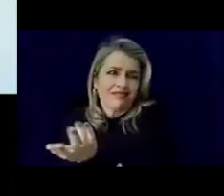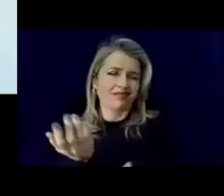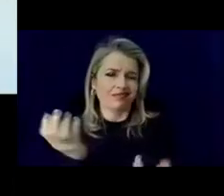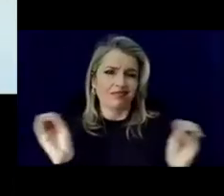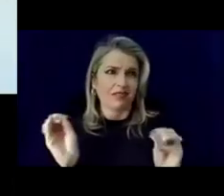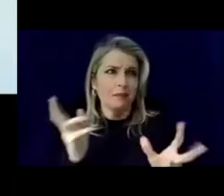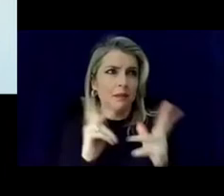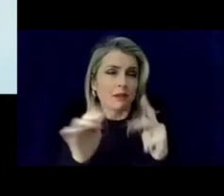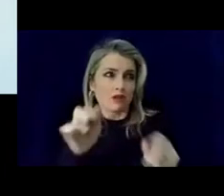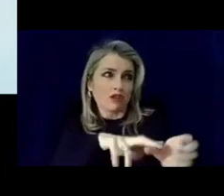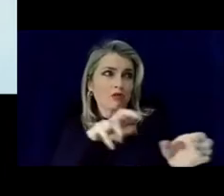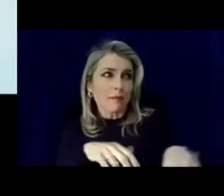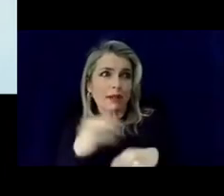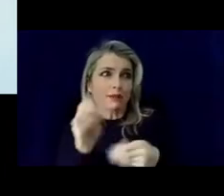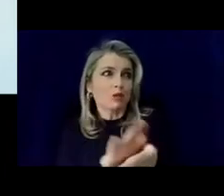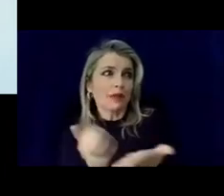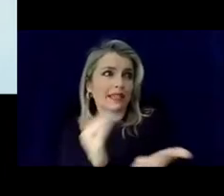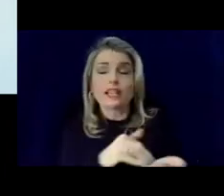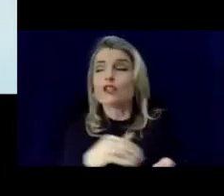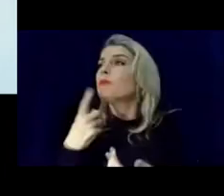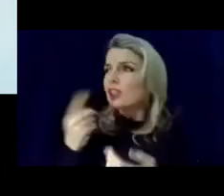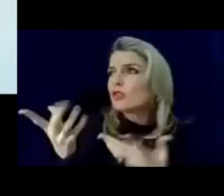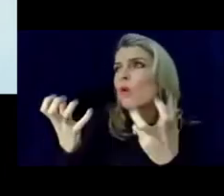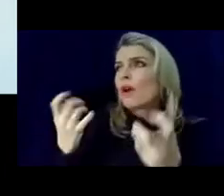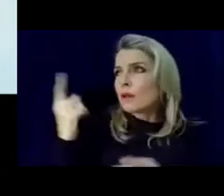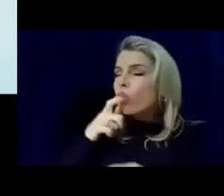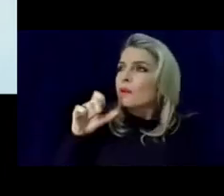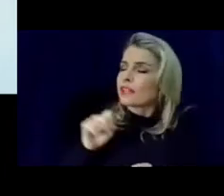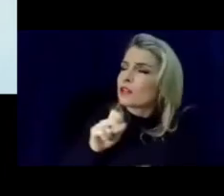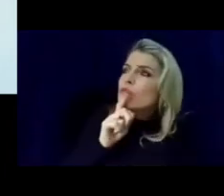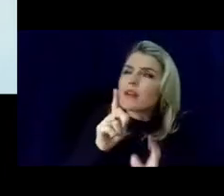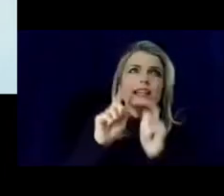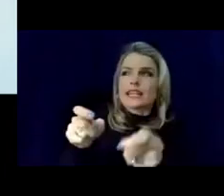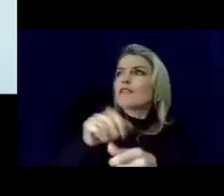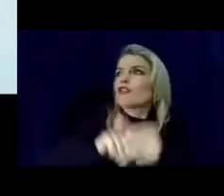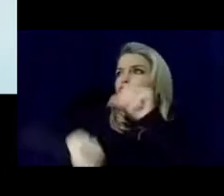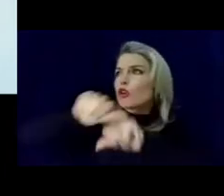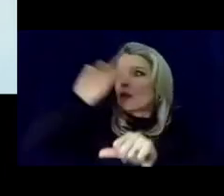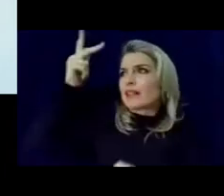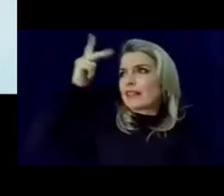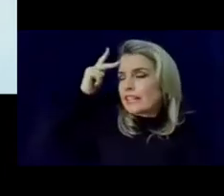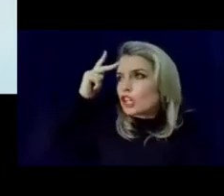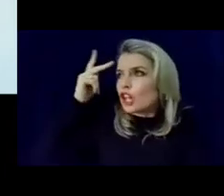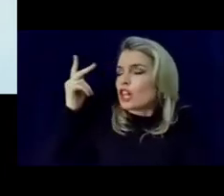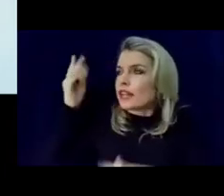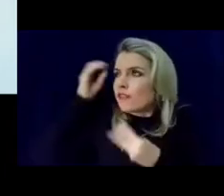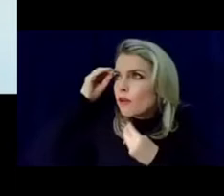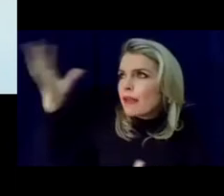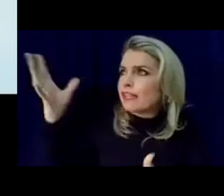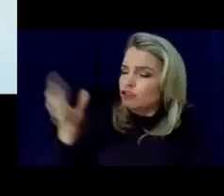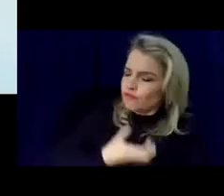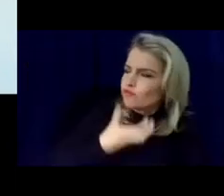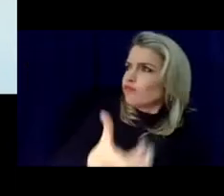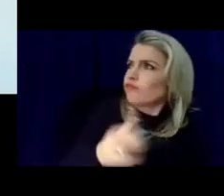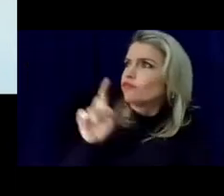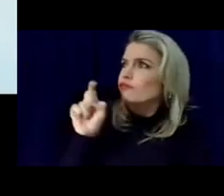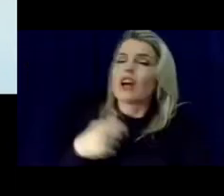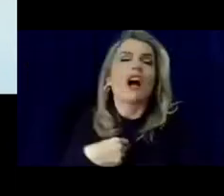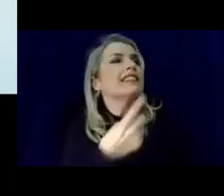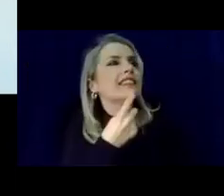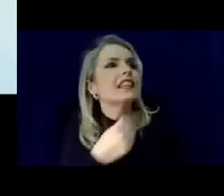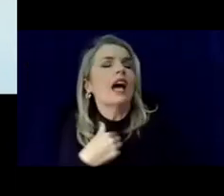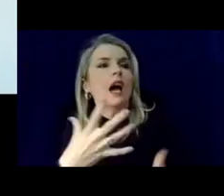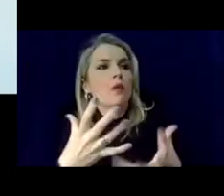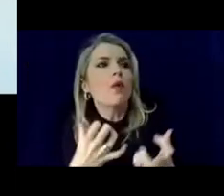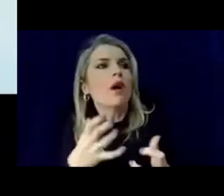want to drop out of school again. You said you wanted someone who could lend social political context to your narrative. Nah, I said I wanted to pose